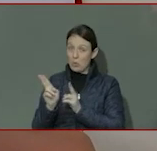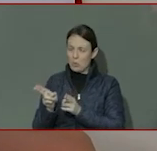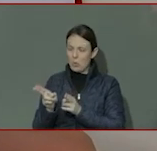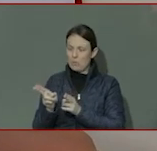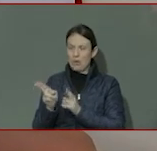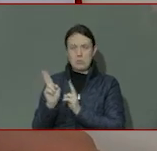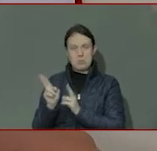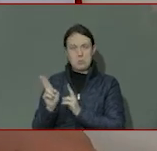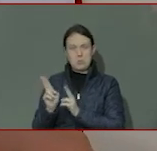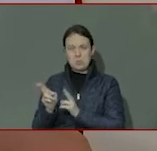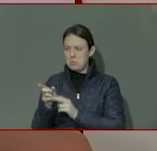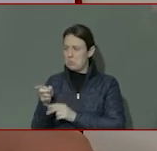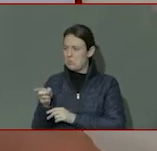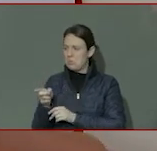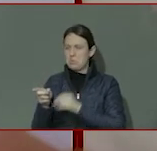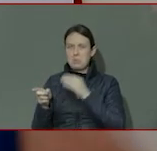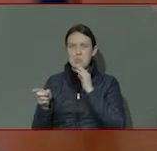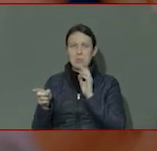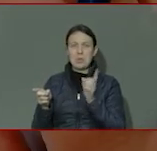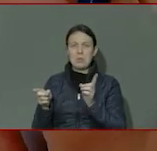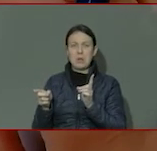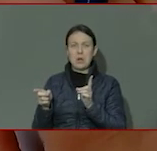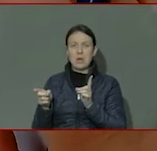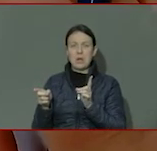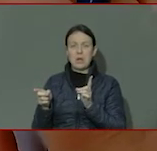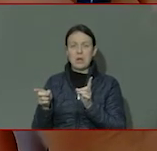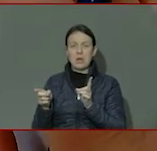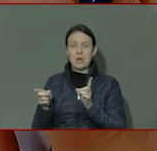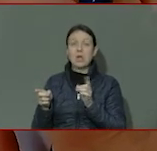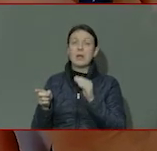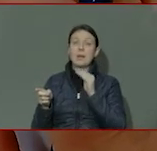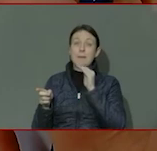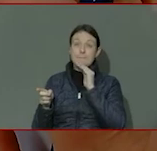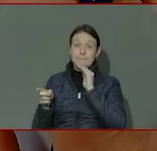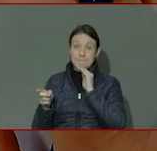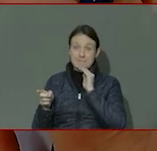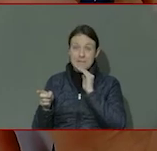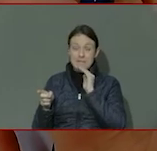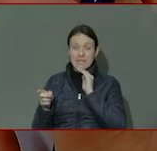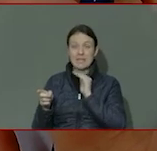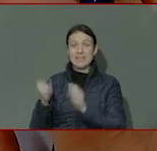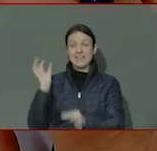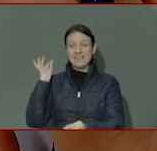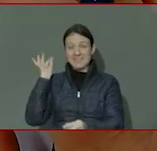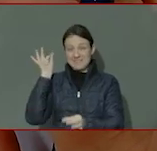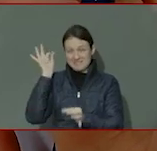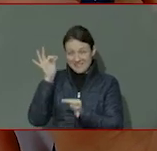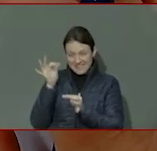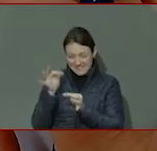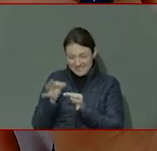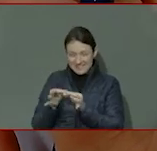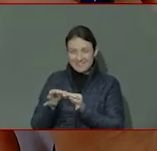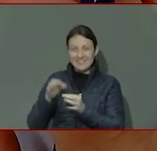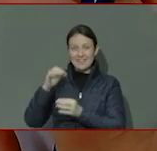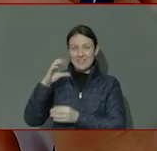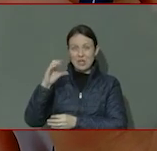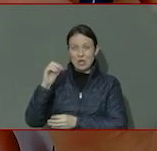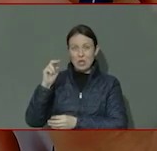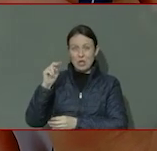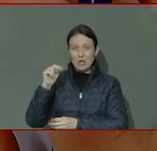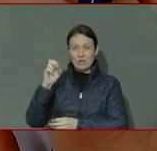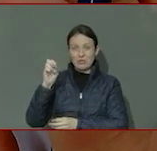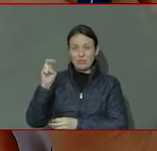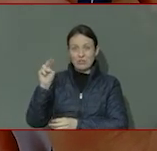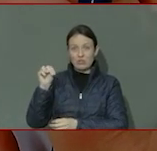standard solution? It is a solution of which the exact concentration is known and